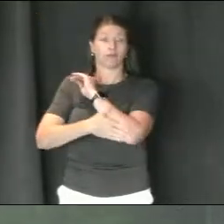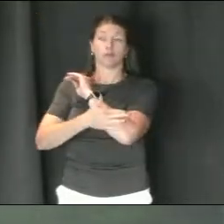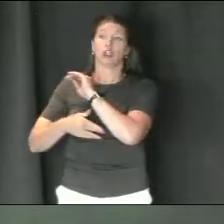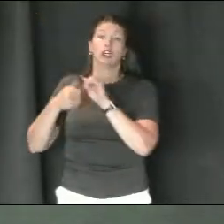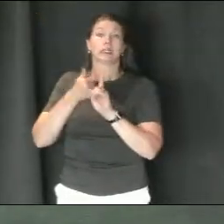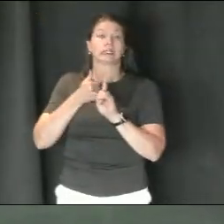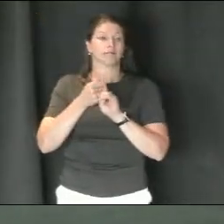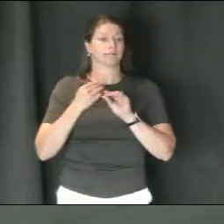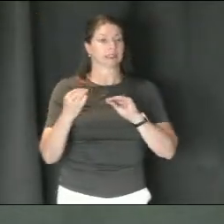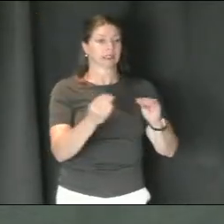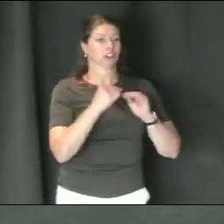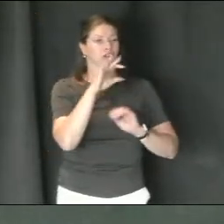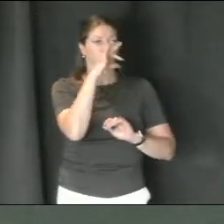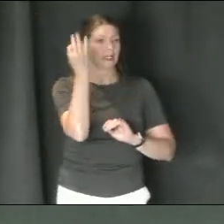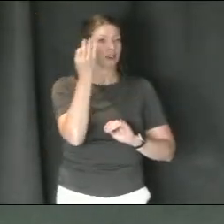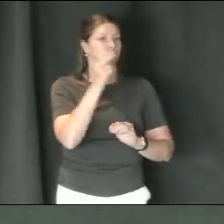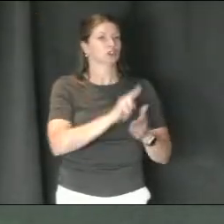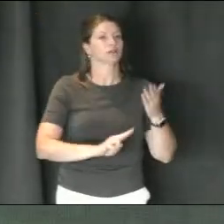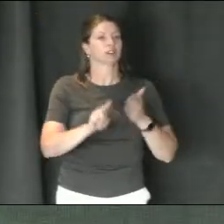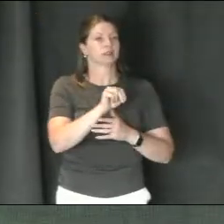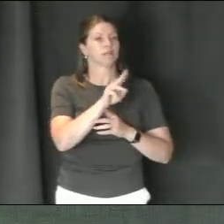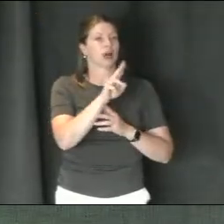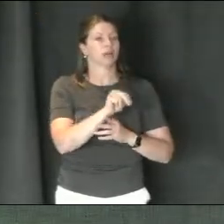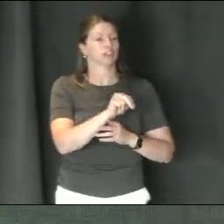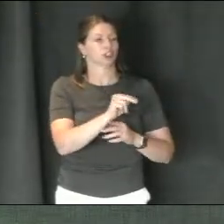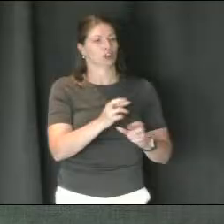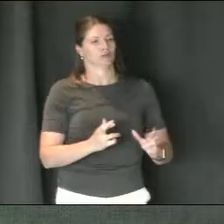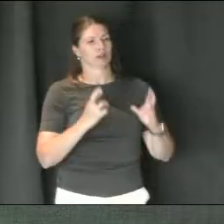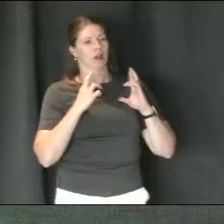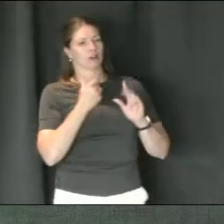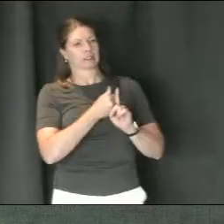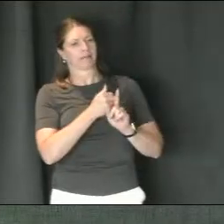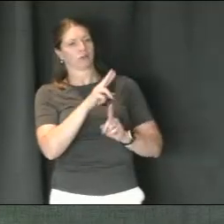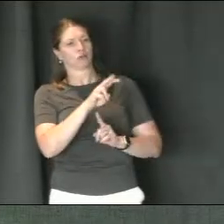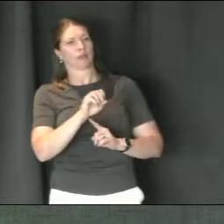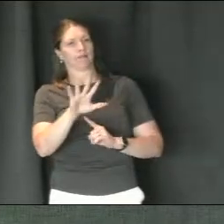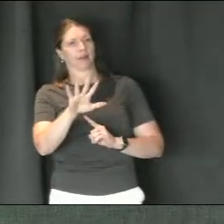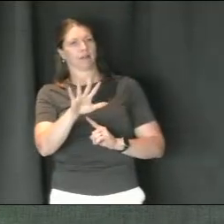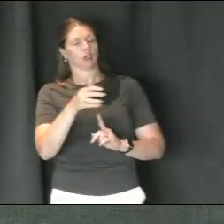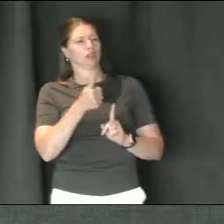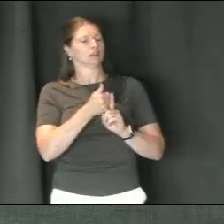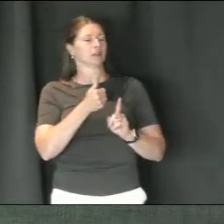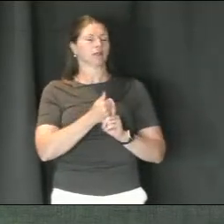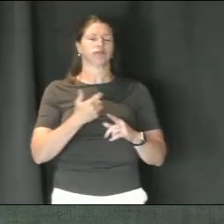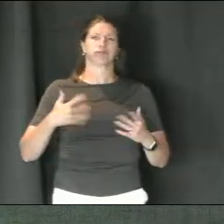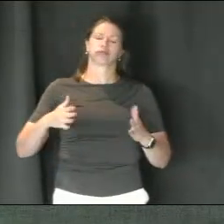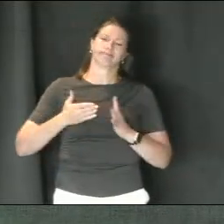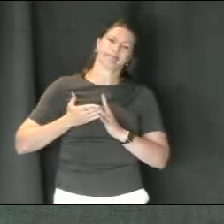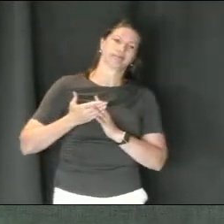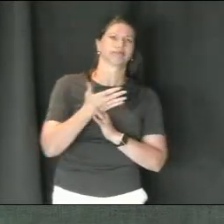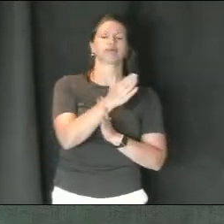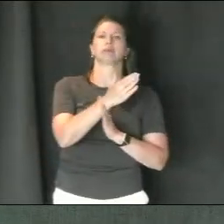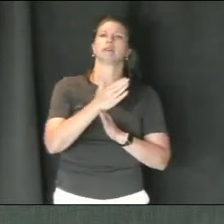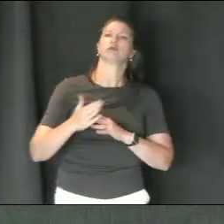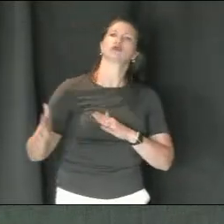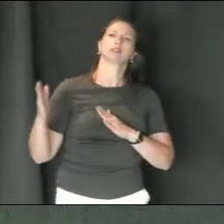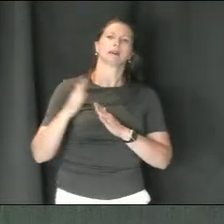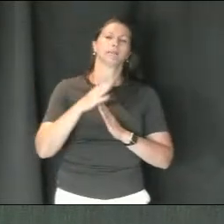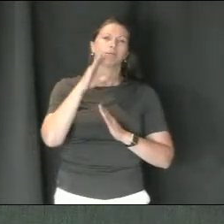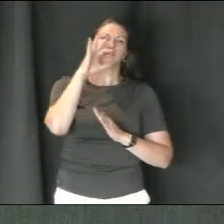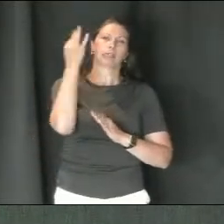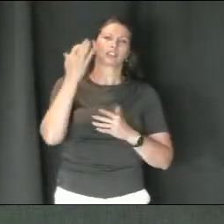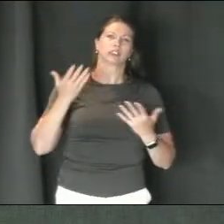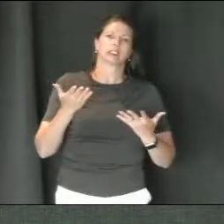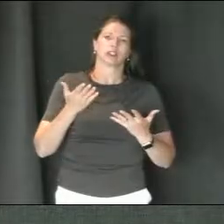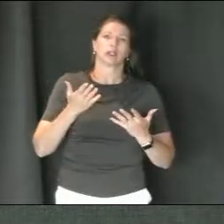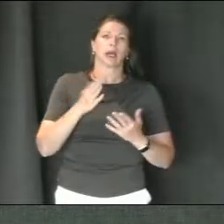retirement in 2005 and is recognized as a pioneer of Francophone culture and bilingualism in Newfoundland and Labrador. She